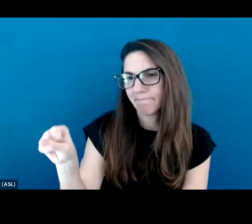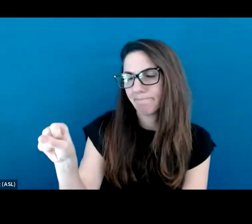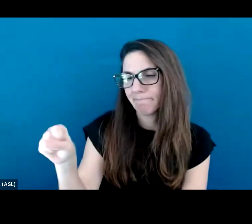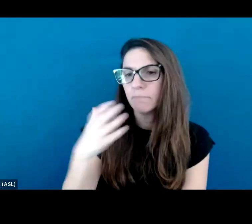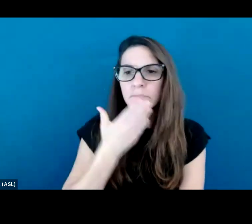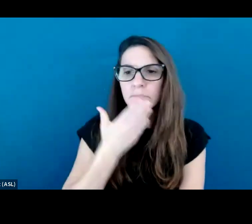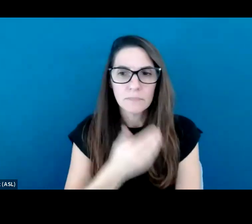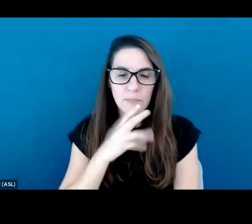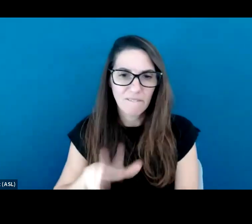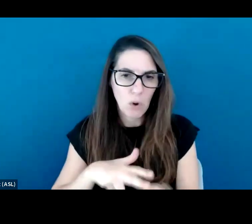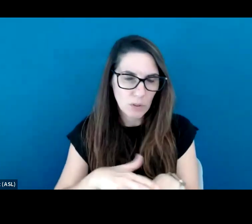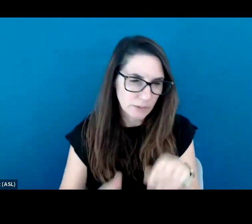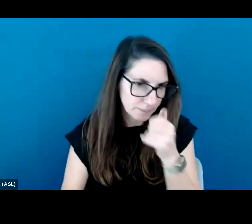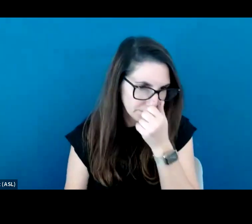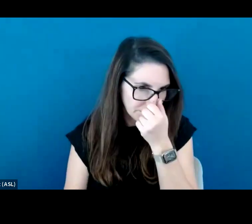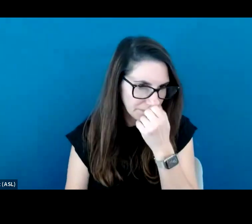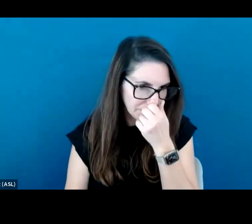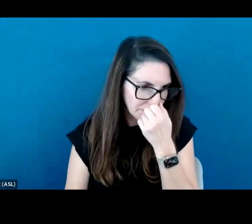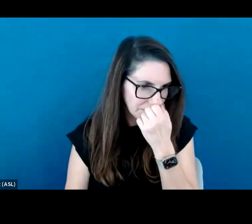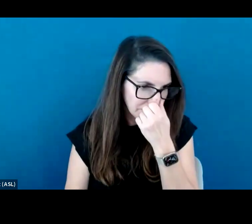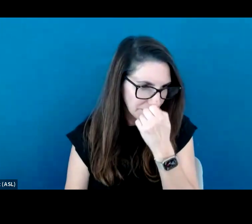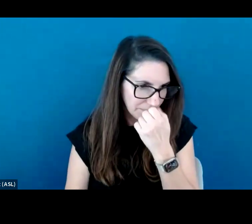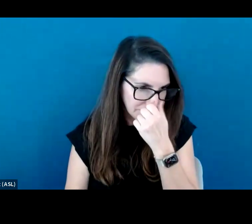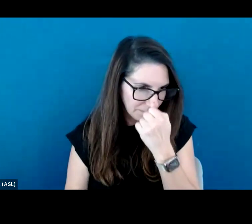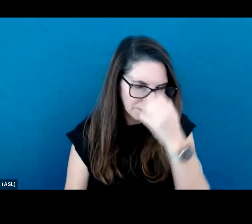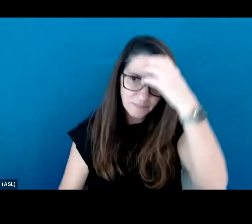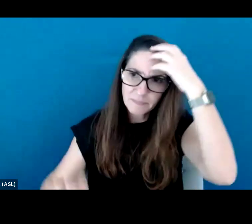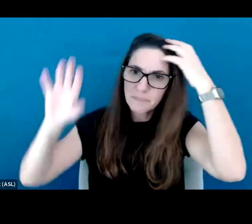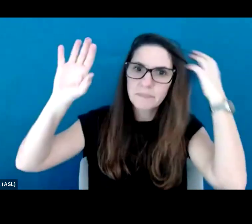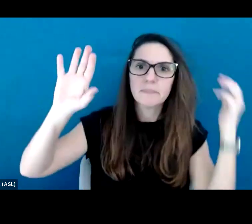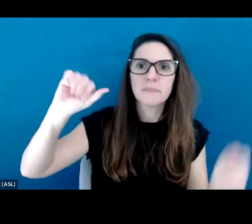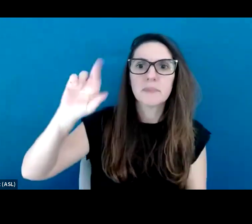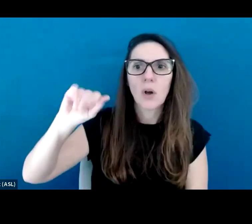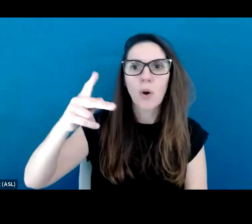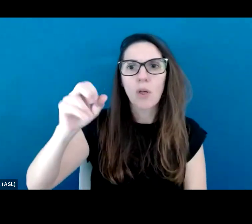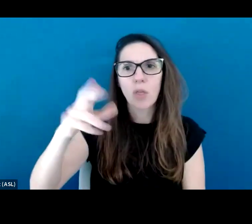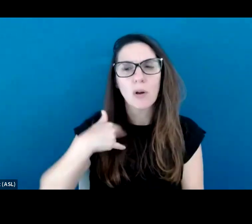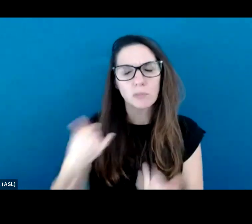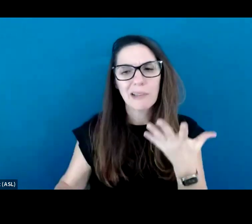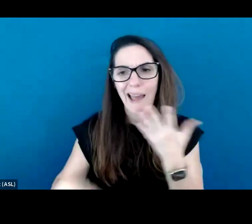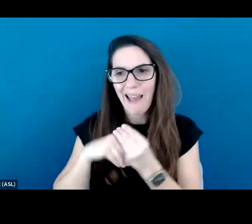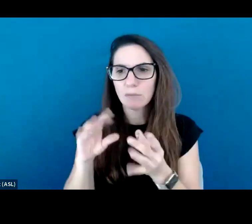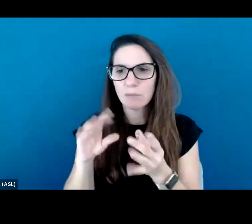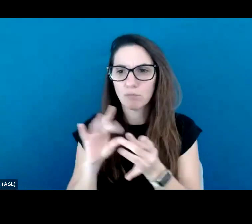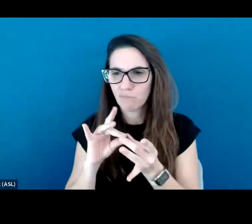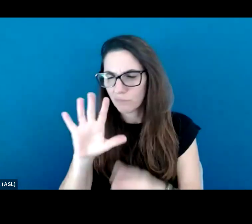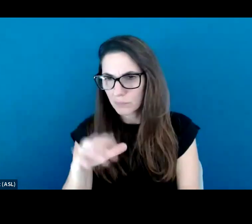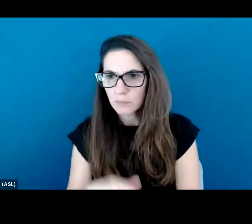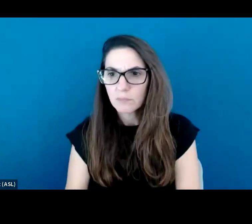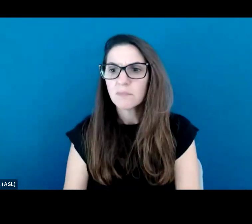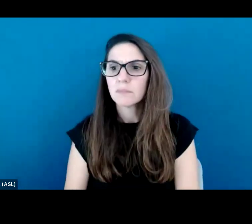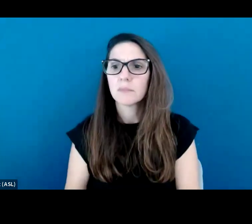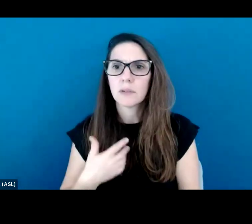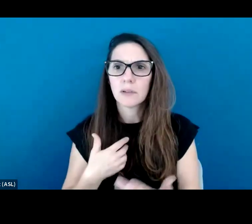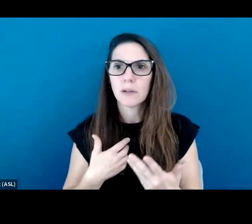course. All right, so And this is Arthur. I just want to make one change or correction